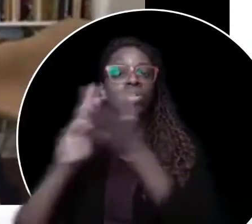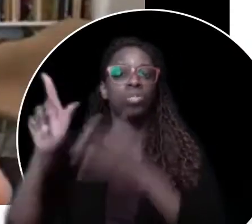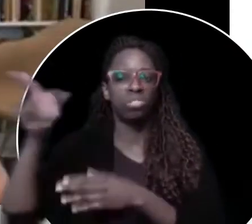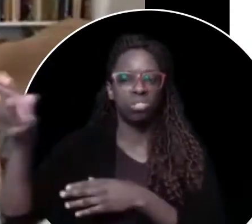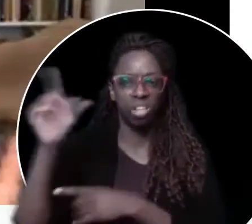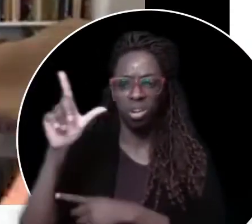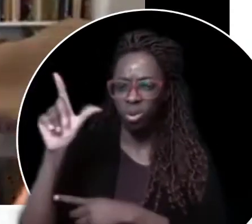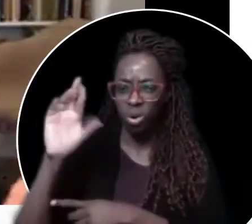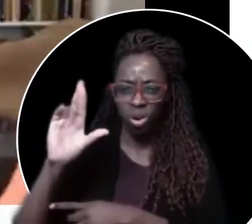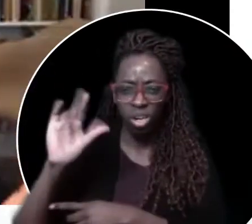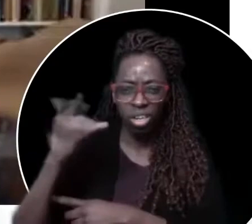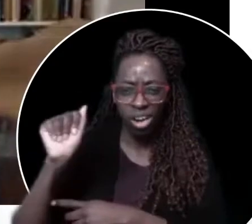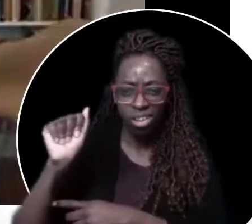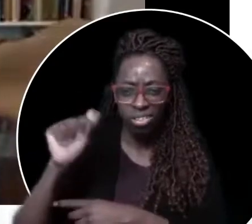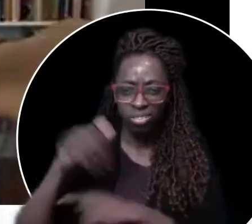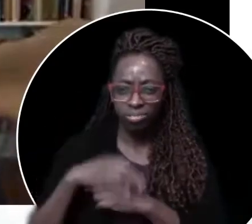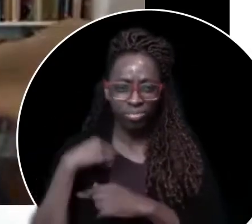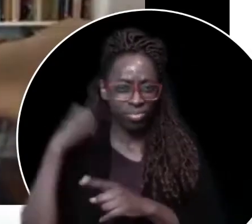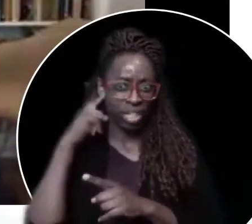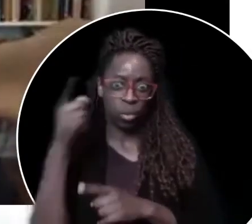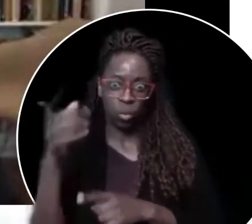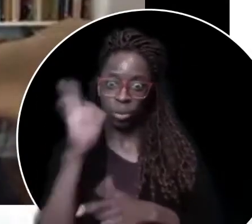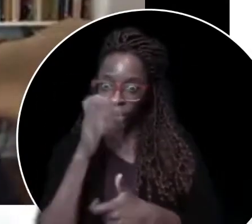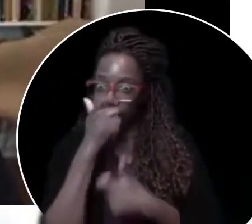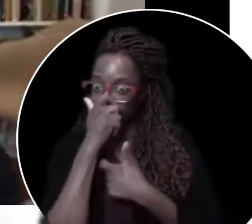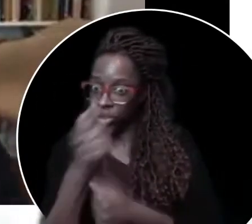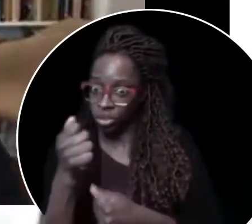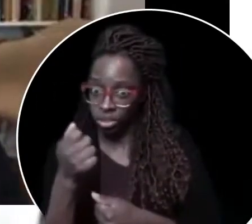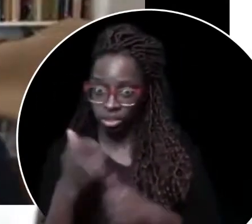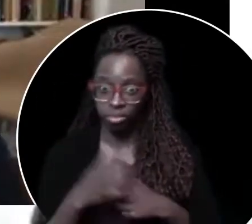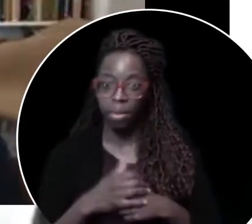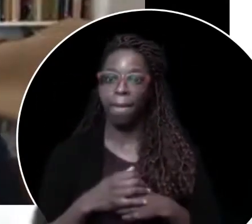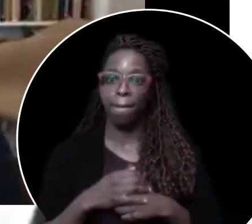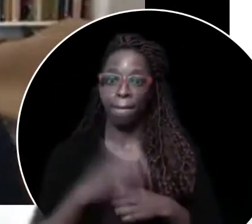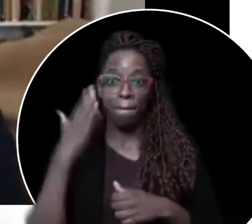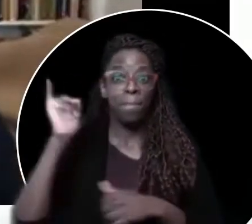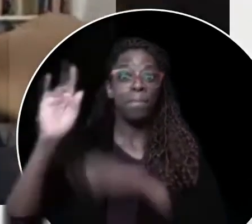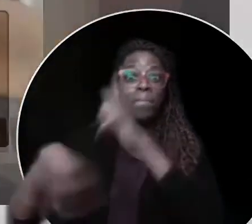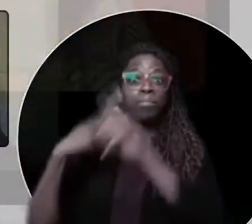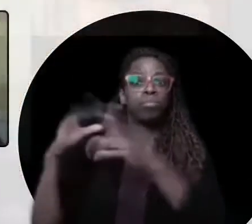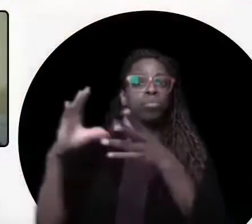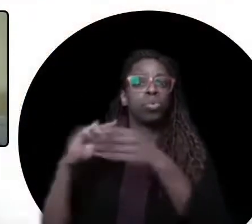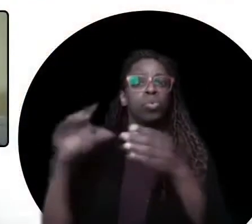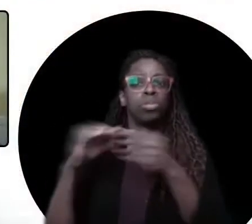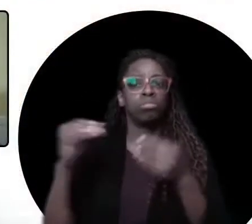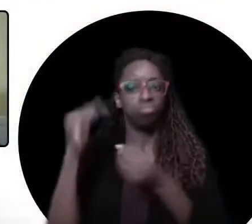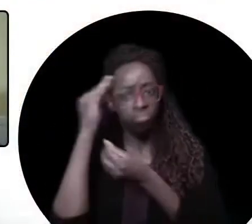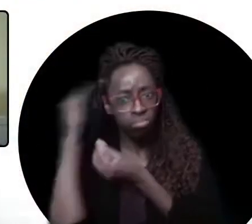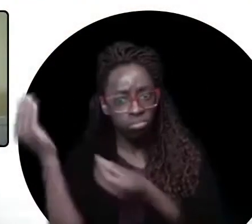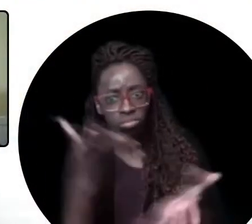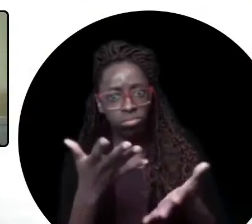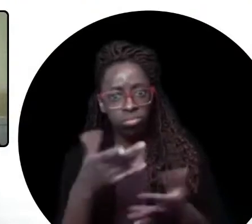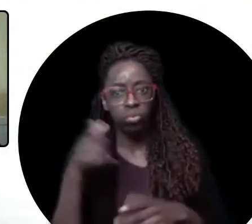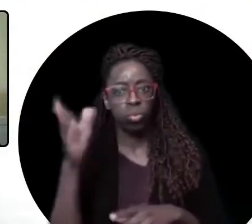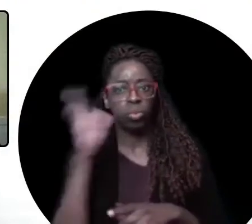because and the kind of storytelling that you would be interested in, Medin, because they weren't allowed